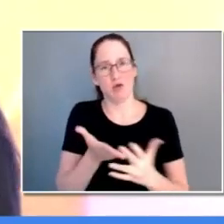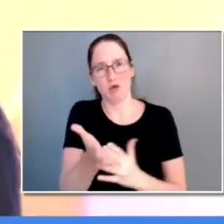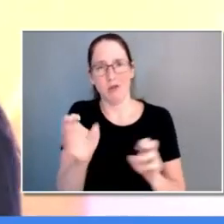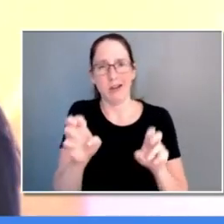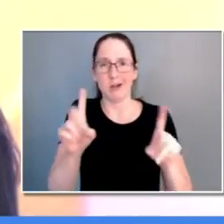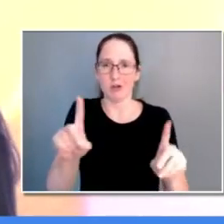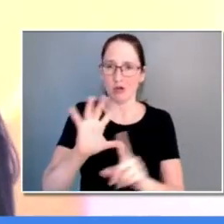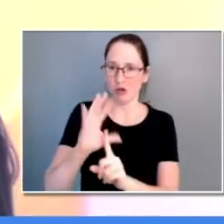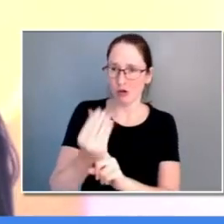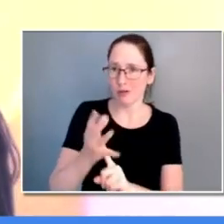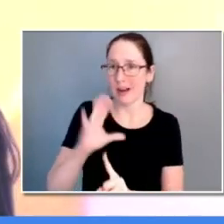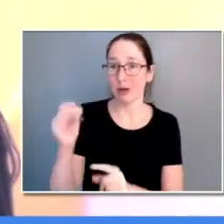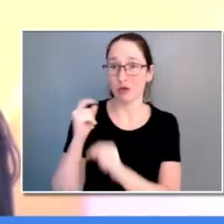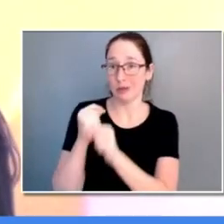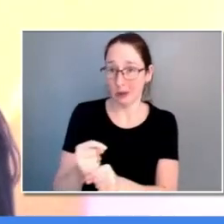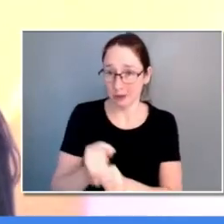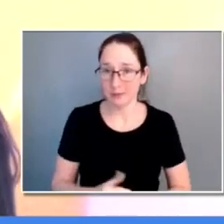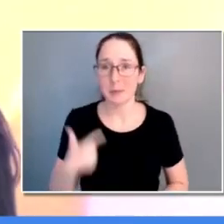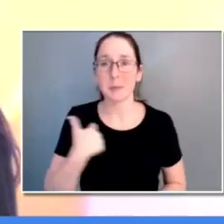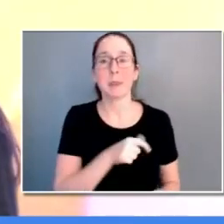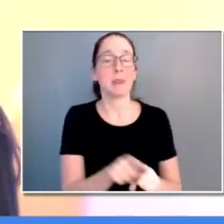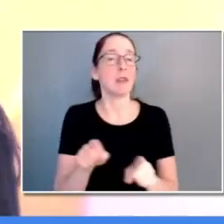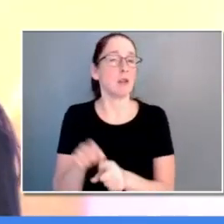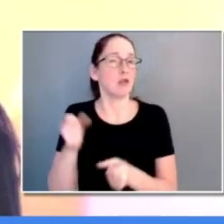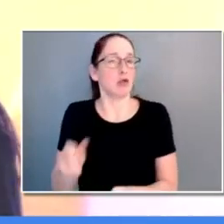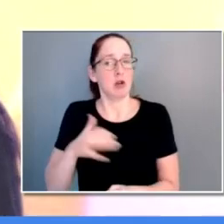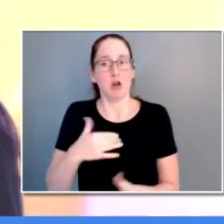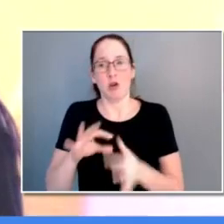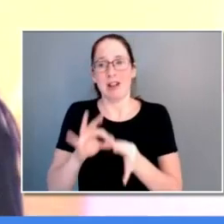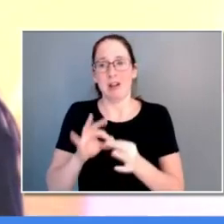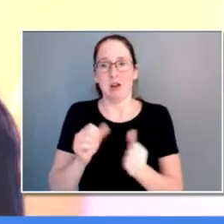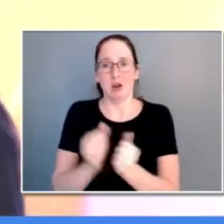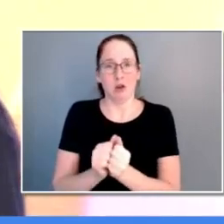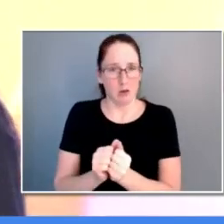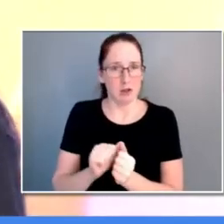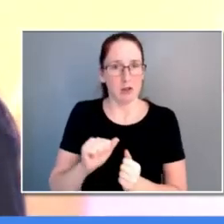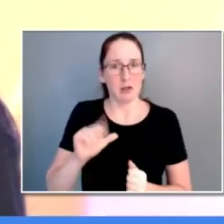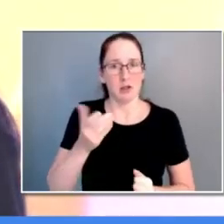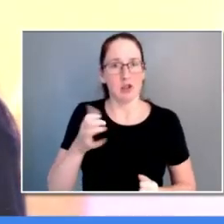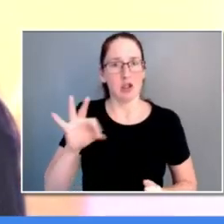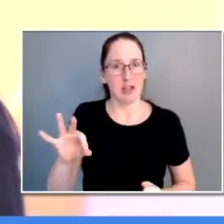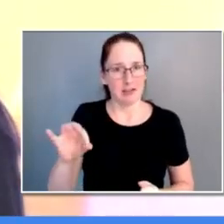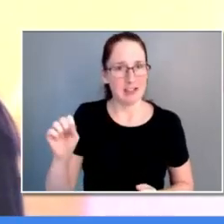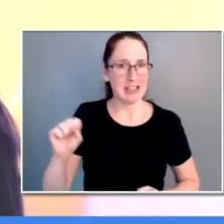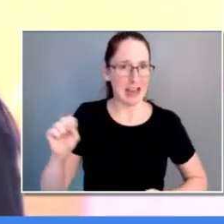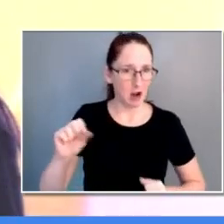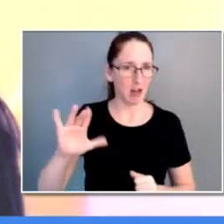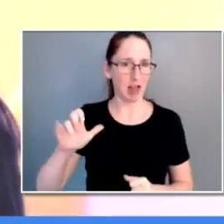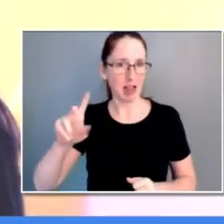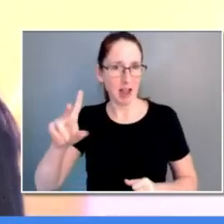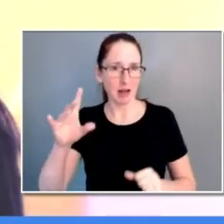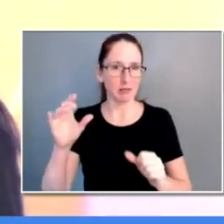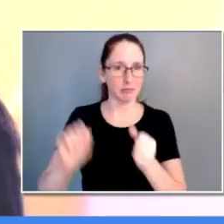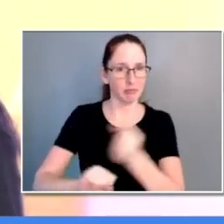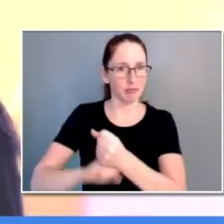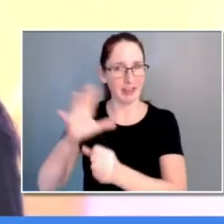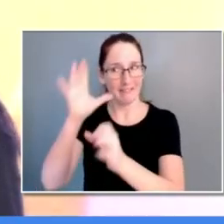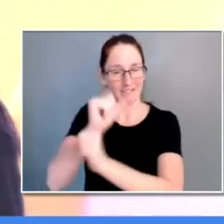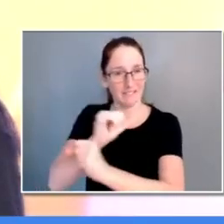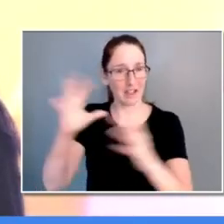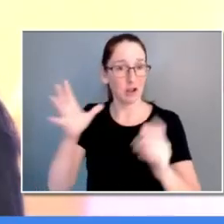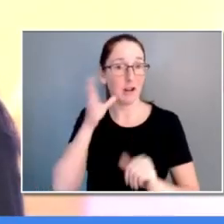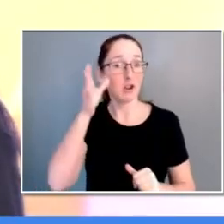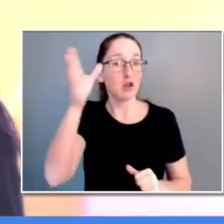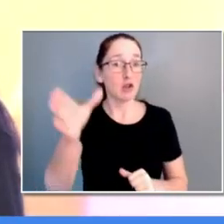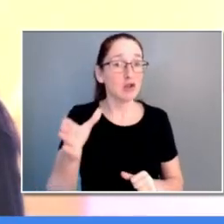culture, and tradition. We've also strengthened our relationship with Cheap Seattle Club, supporting their vision of a future where Native homelessness